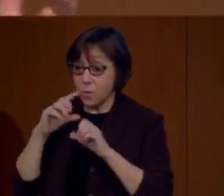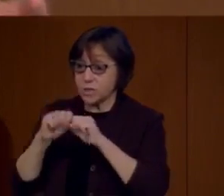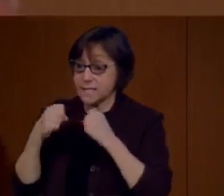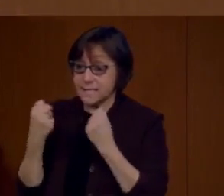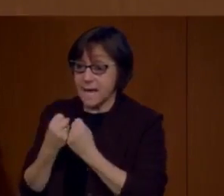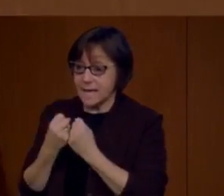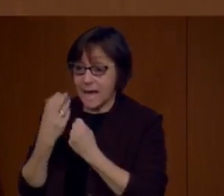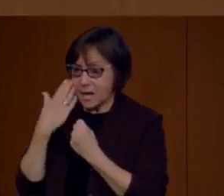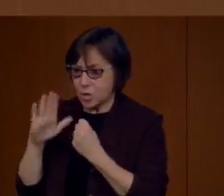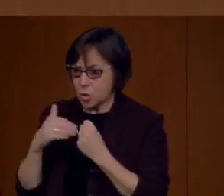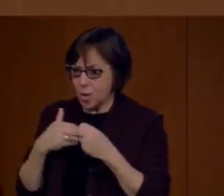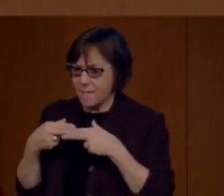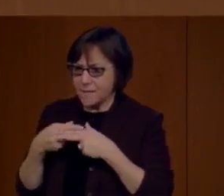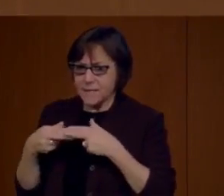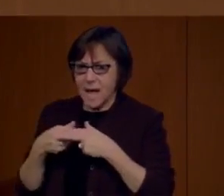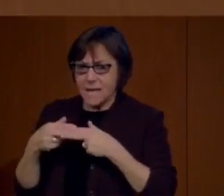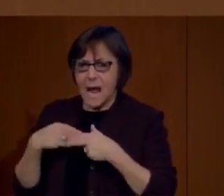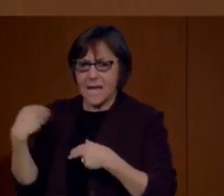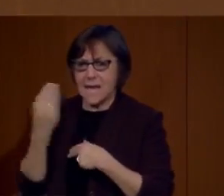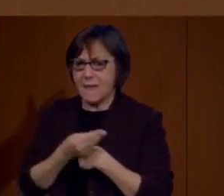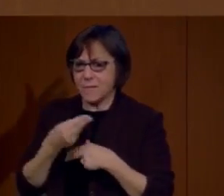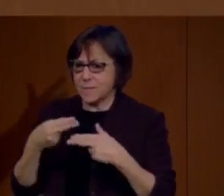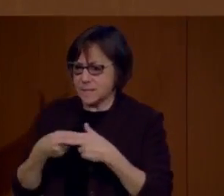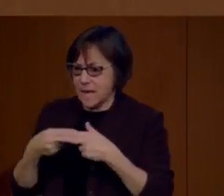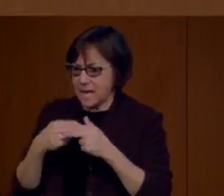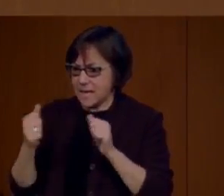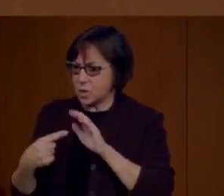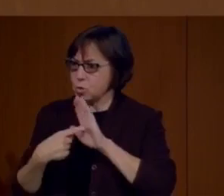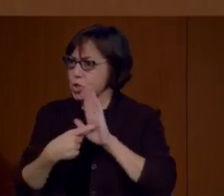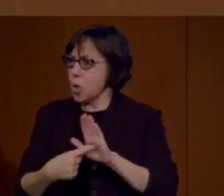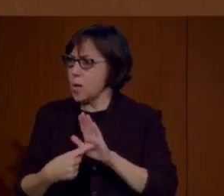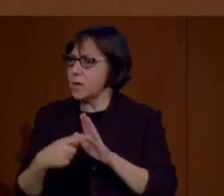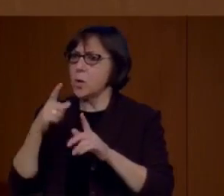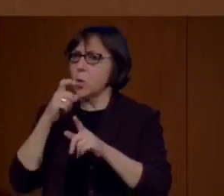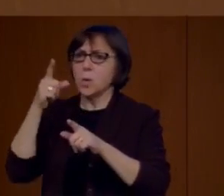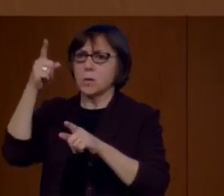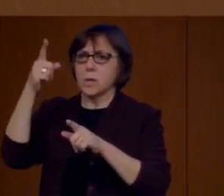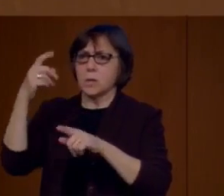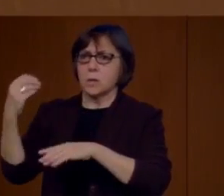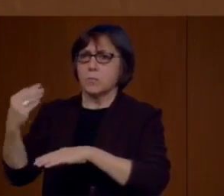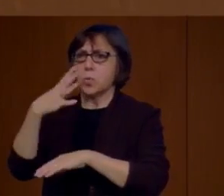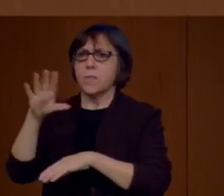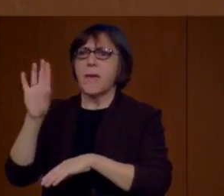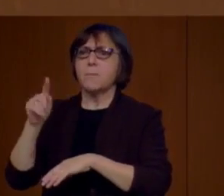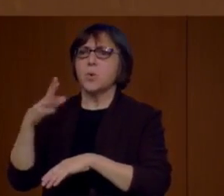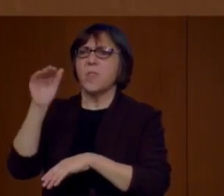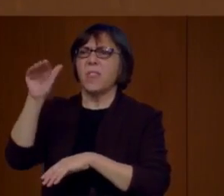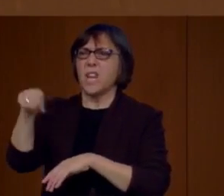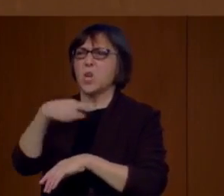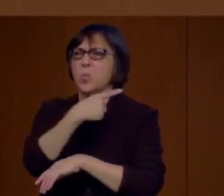a whole. I don't know if they've got that slide. I gave them one. I don't know if they can project it or not, whoever's got that booth up there.